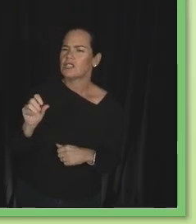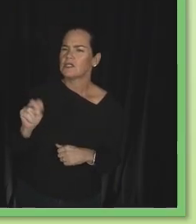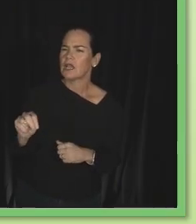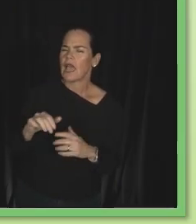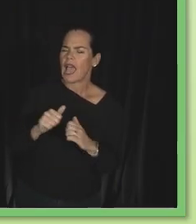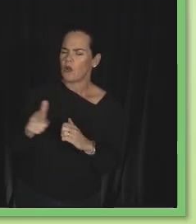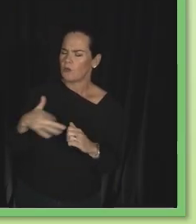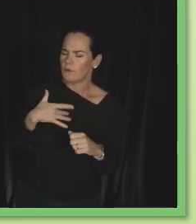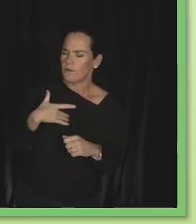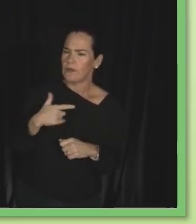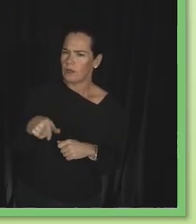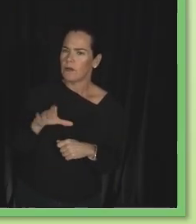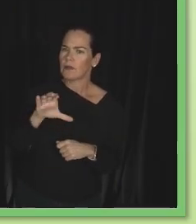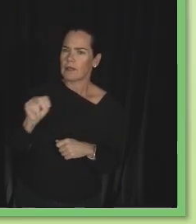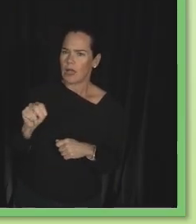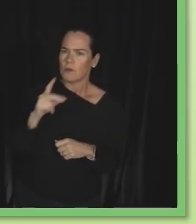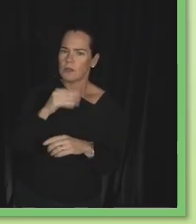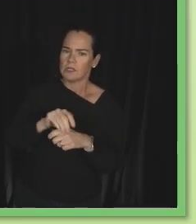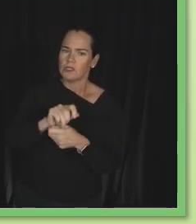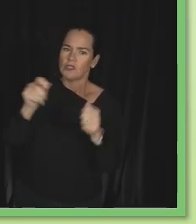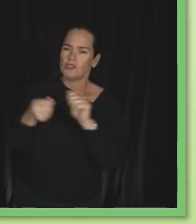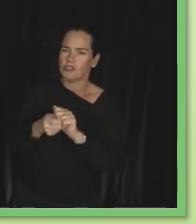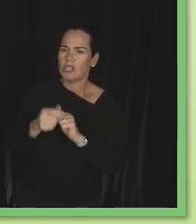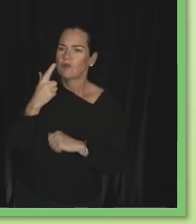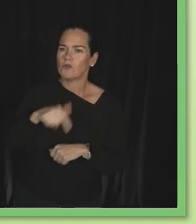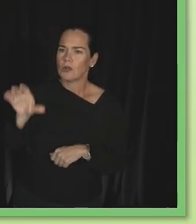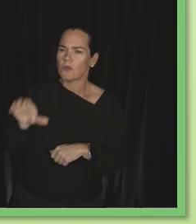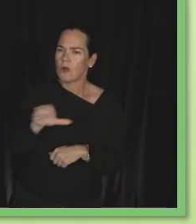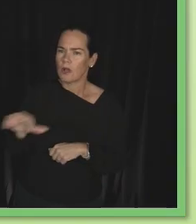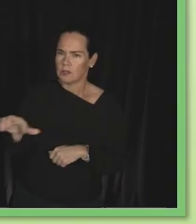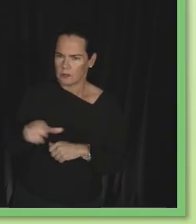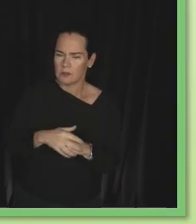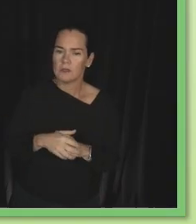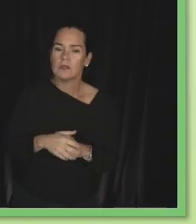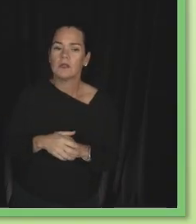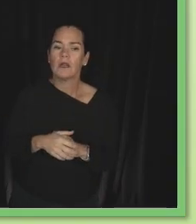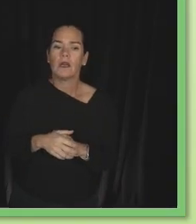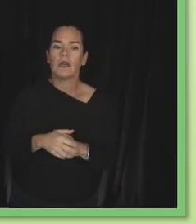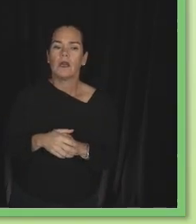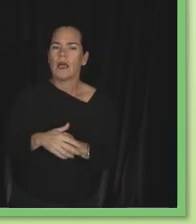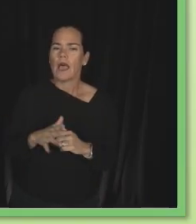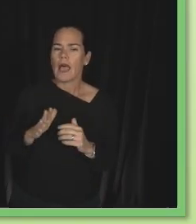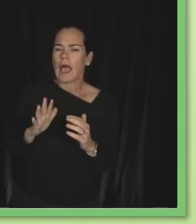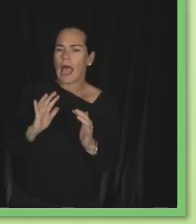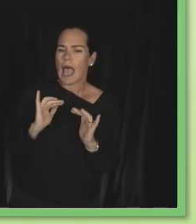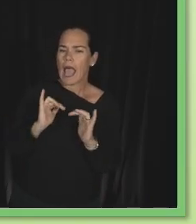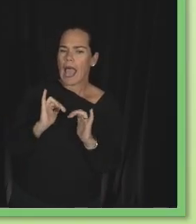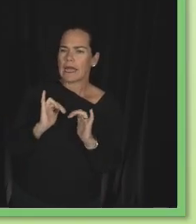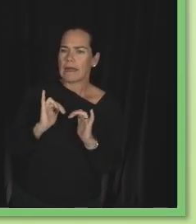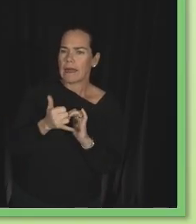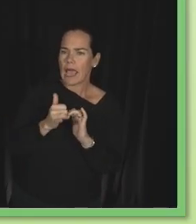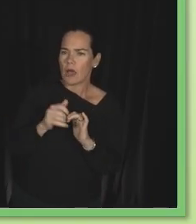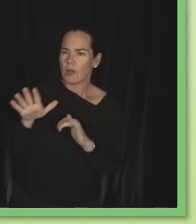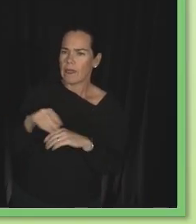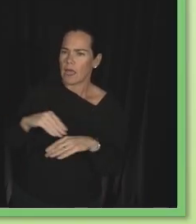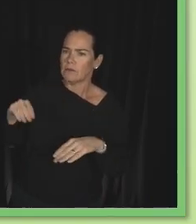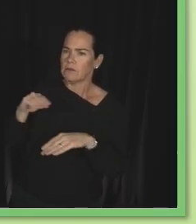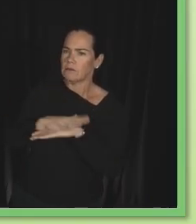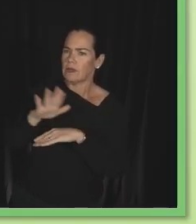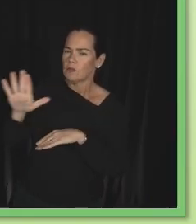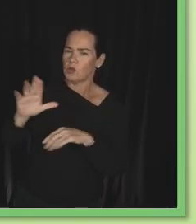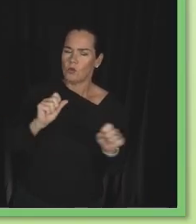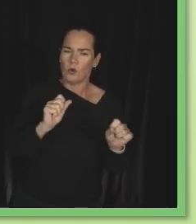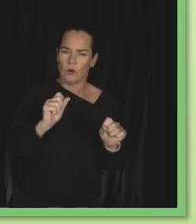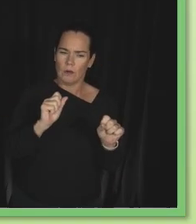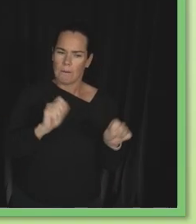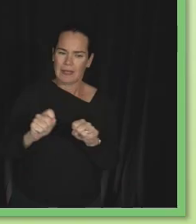transforming American Red Cross into a technology-first organization? And what does that mean for your ability to deliver